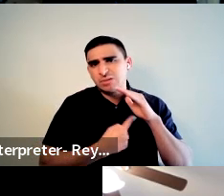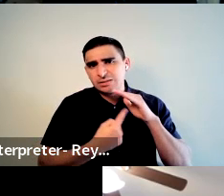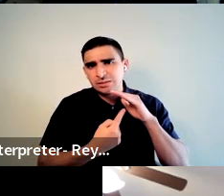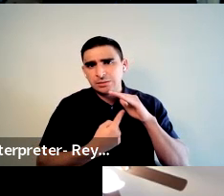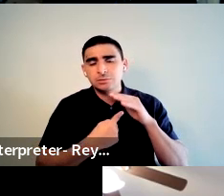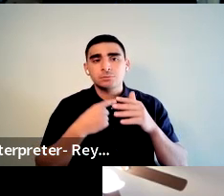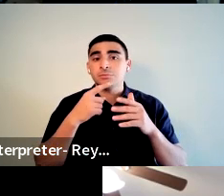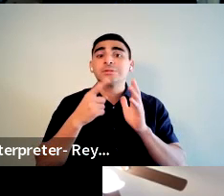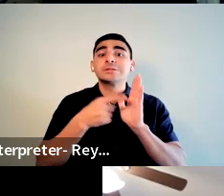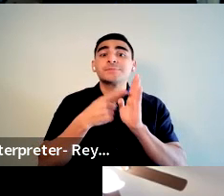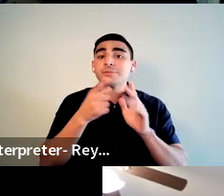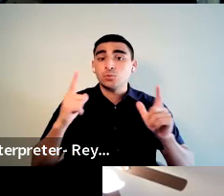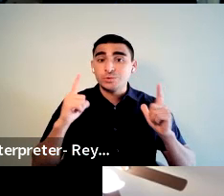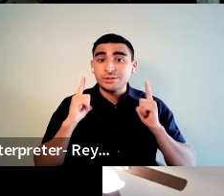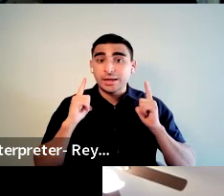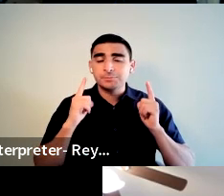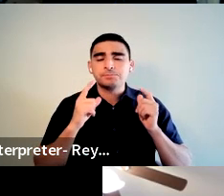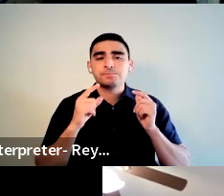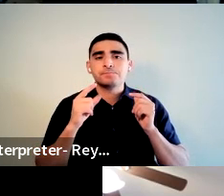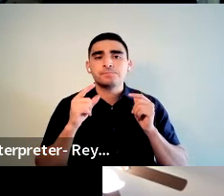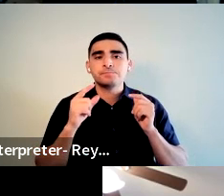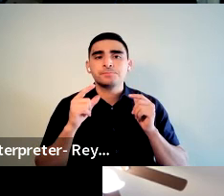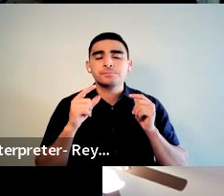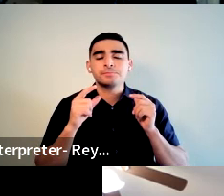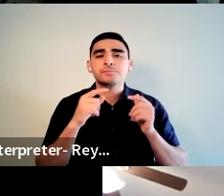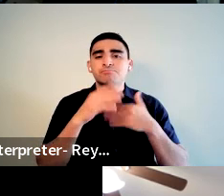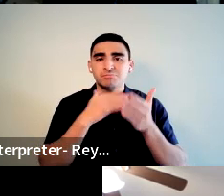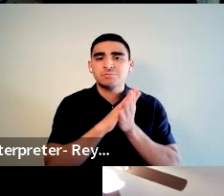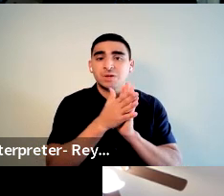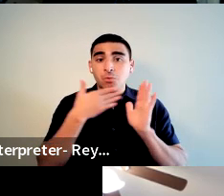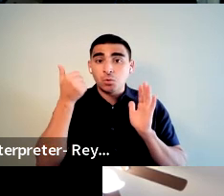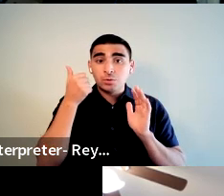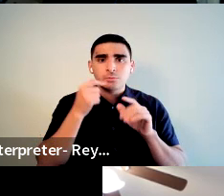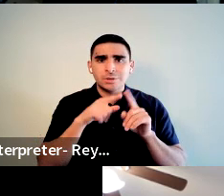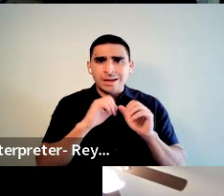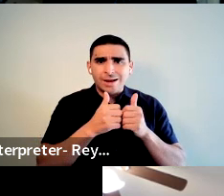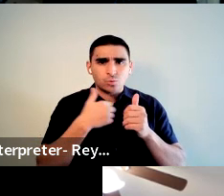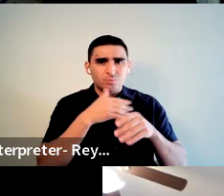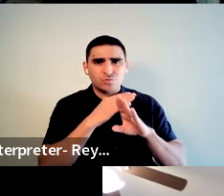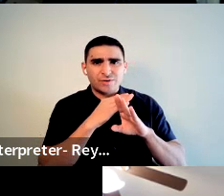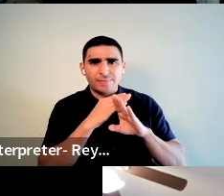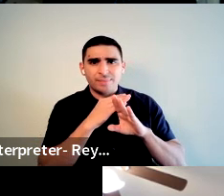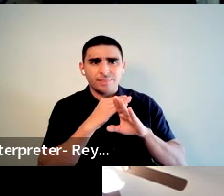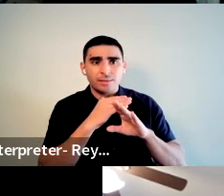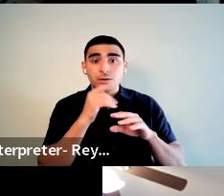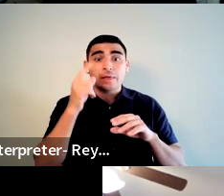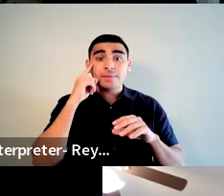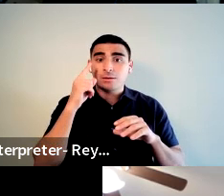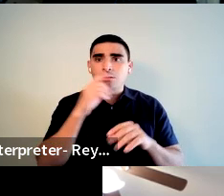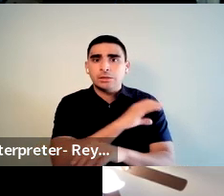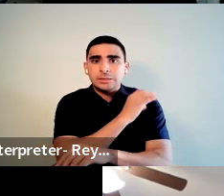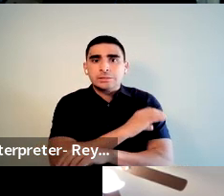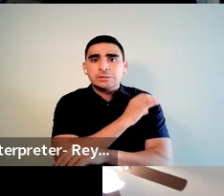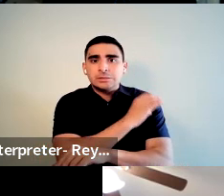someone retires to the point of like older age, but like, how do we get to that preventative side too? Because it's not all about clinicians. It's